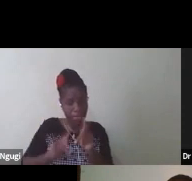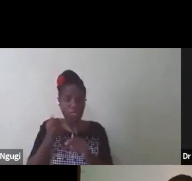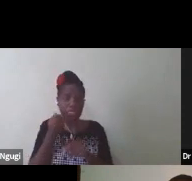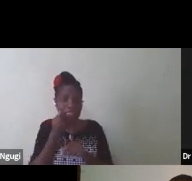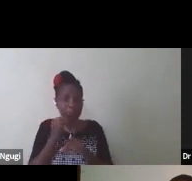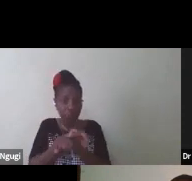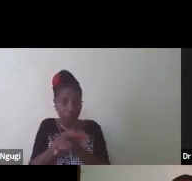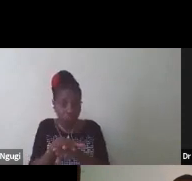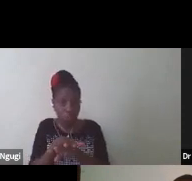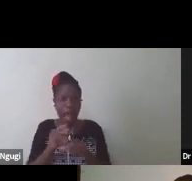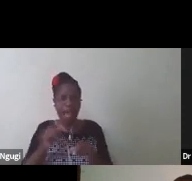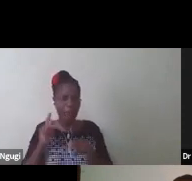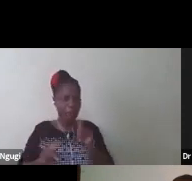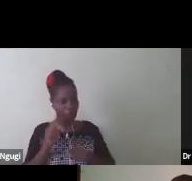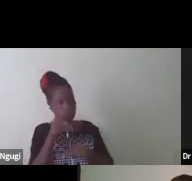you know,